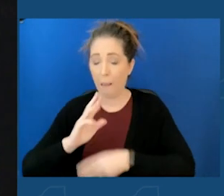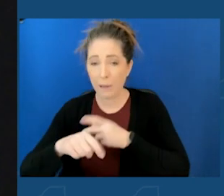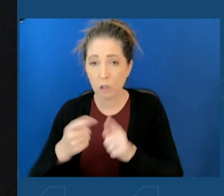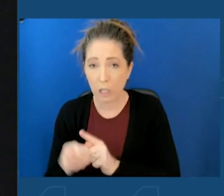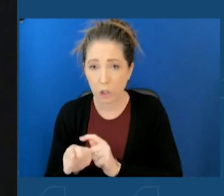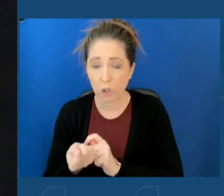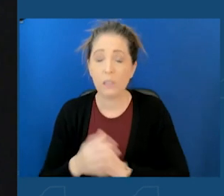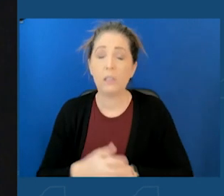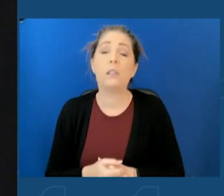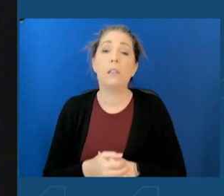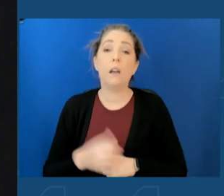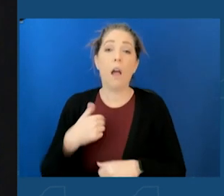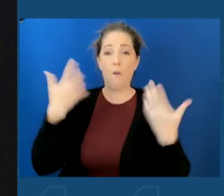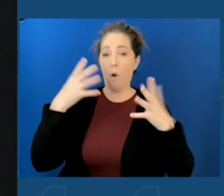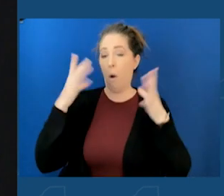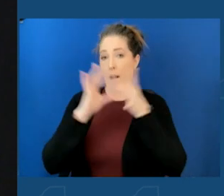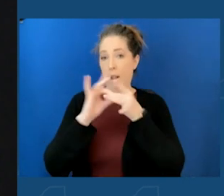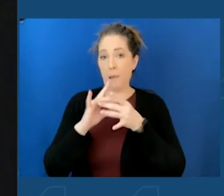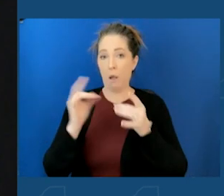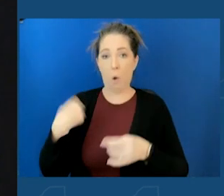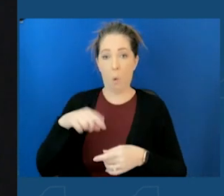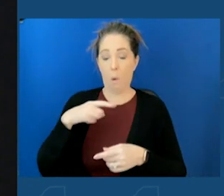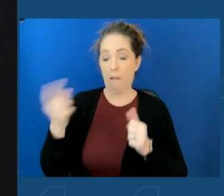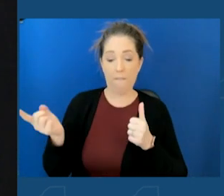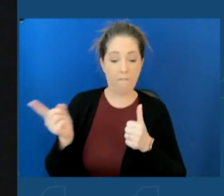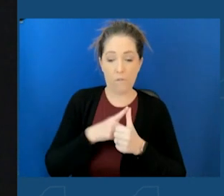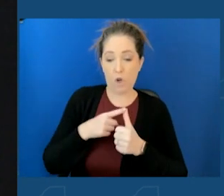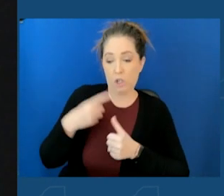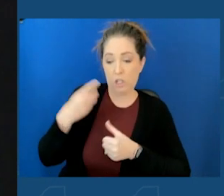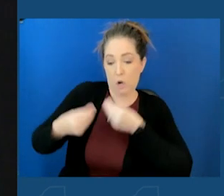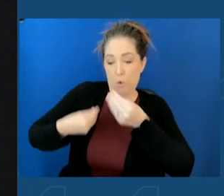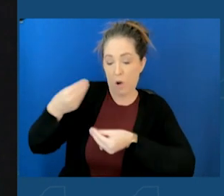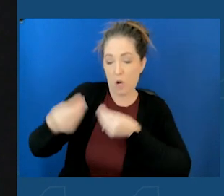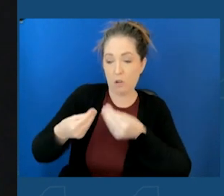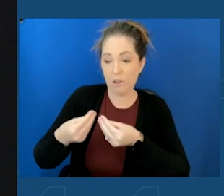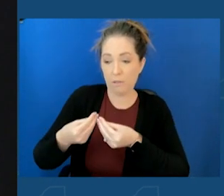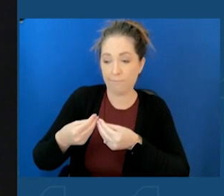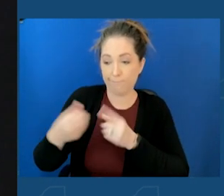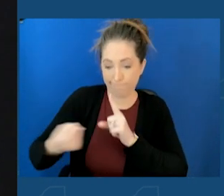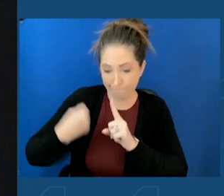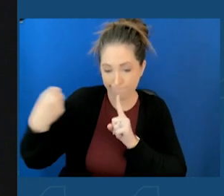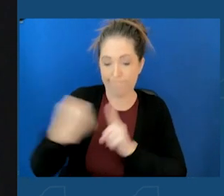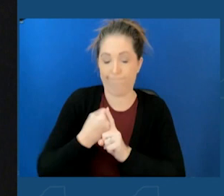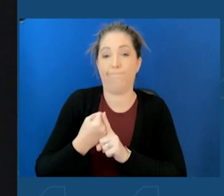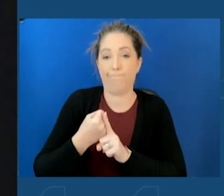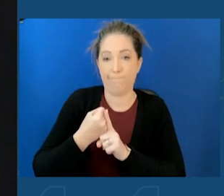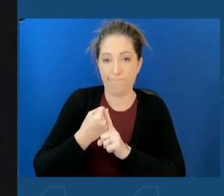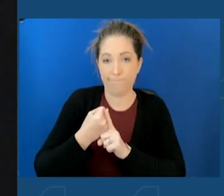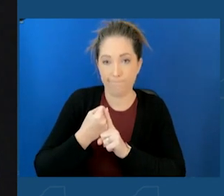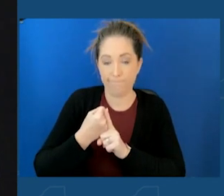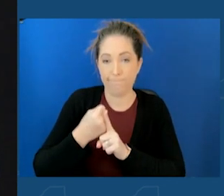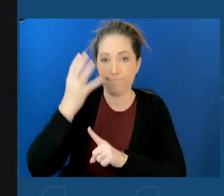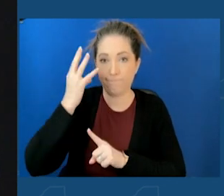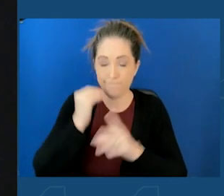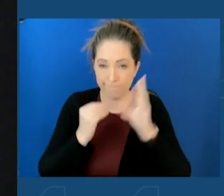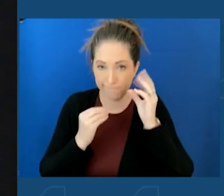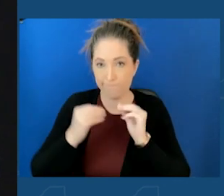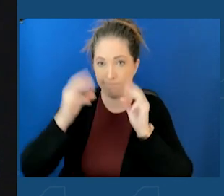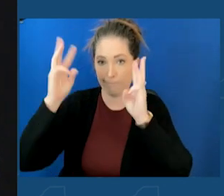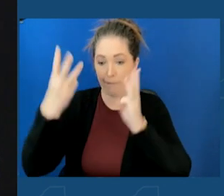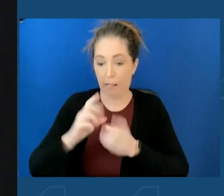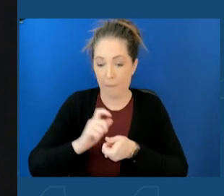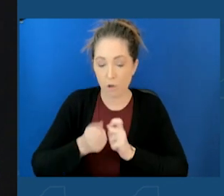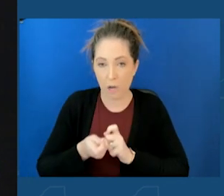we're the first generation to really feel the effects of climate change. We're also